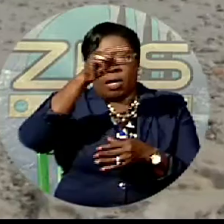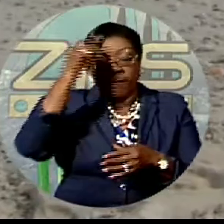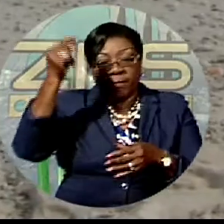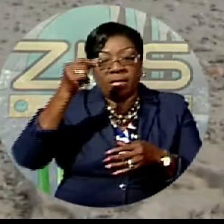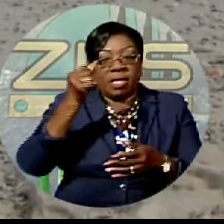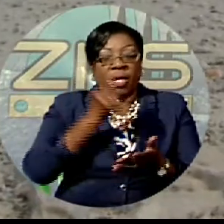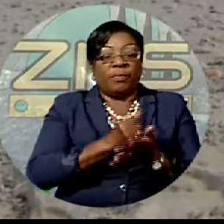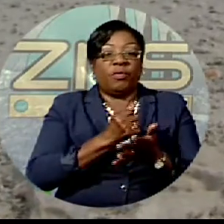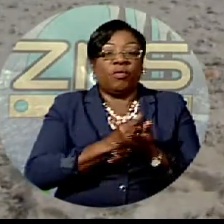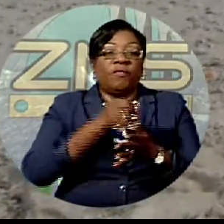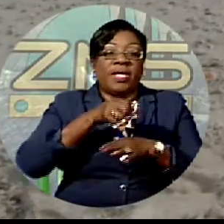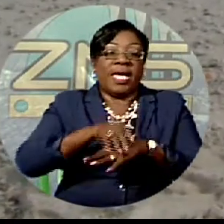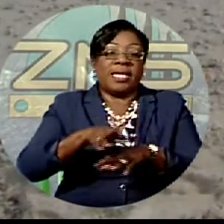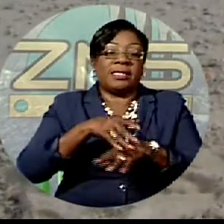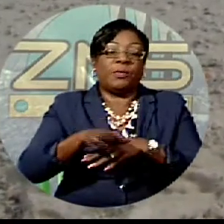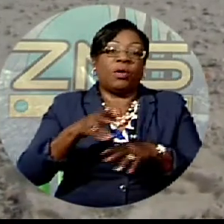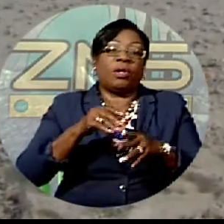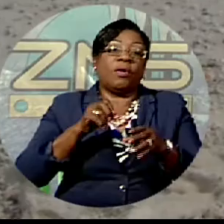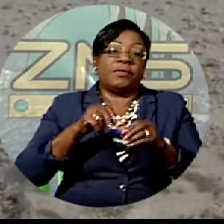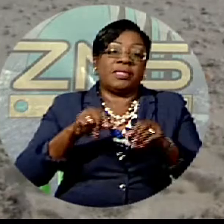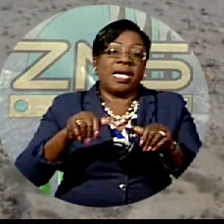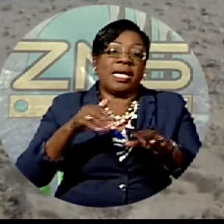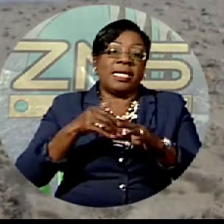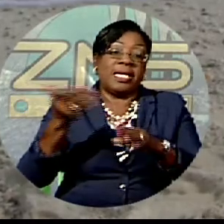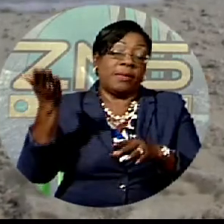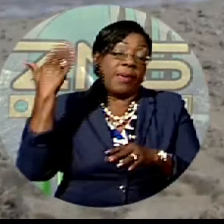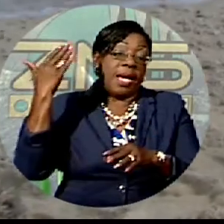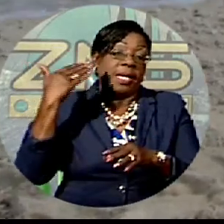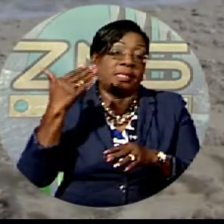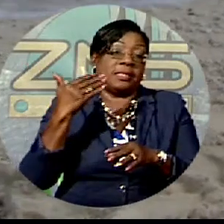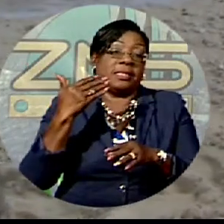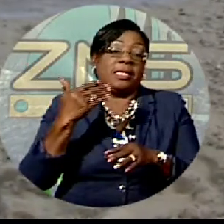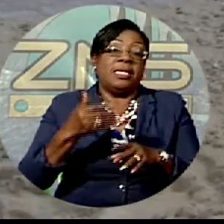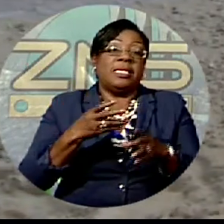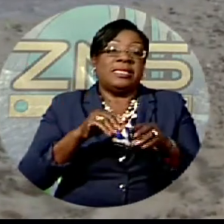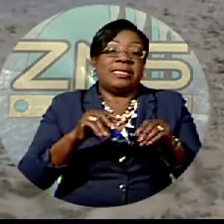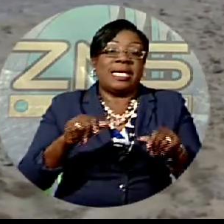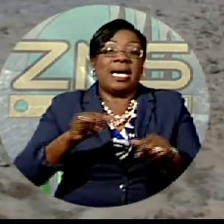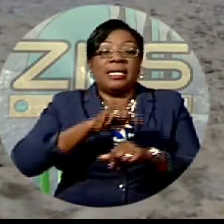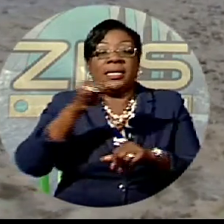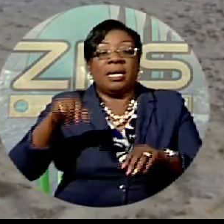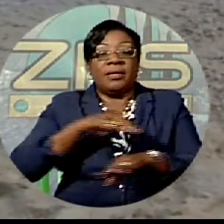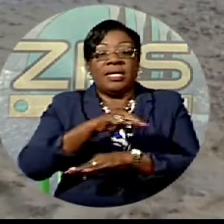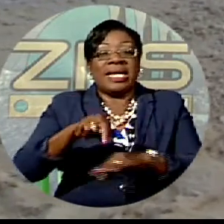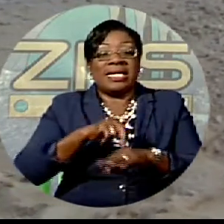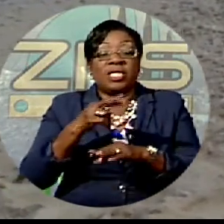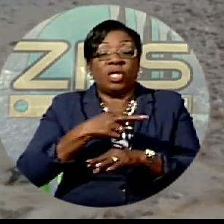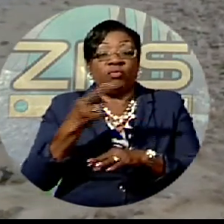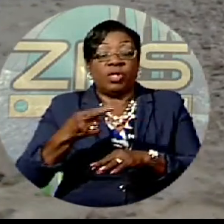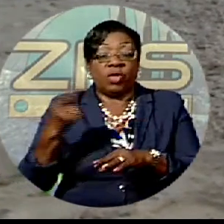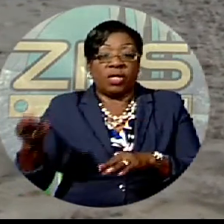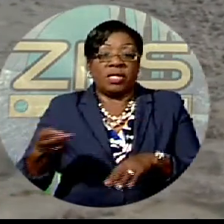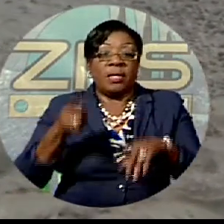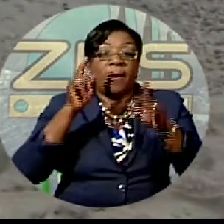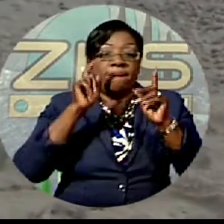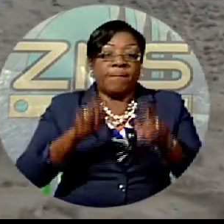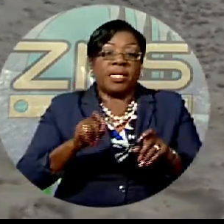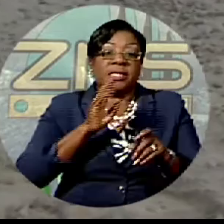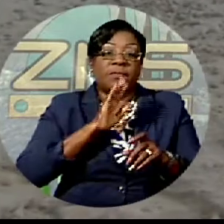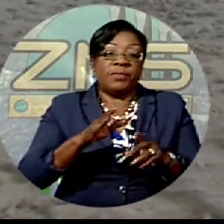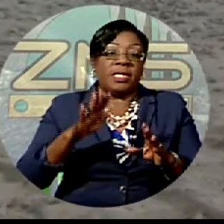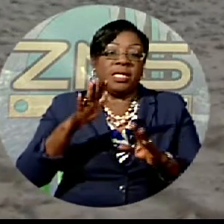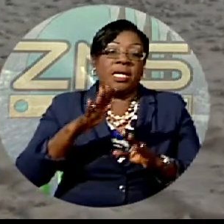the export of sand in the past, sustainability for sand and other natural resources must be